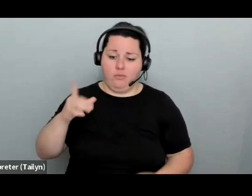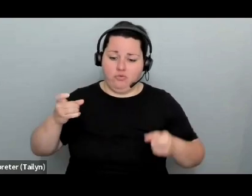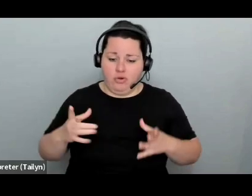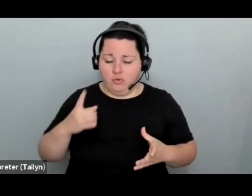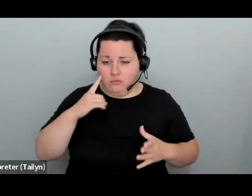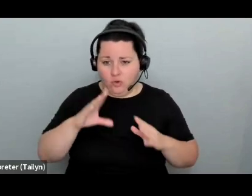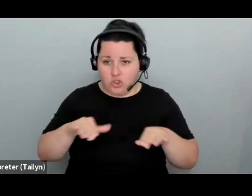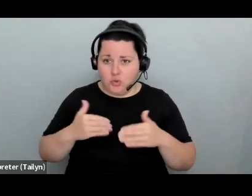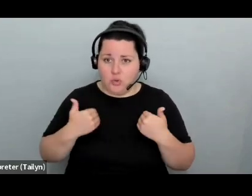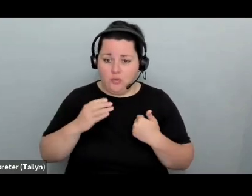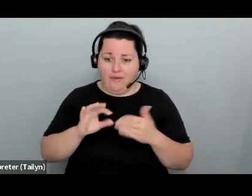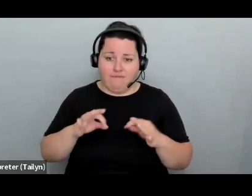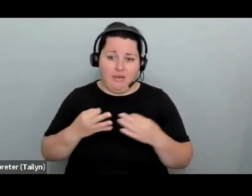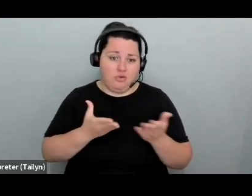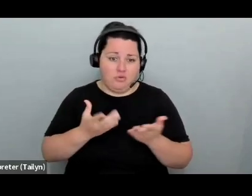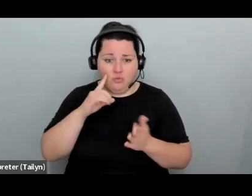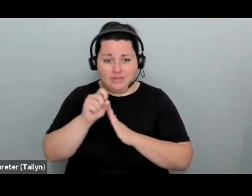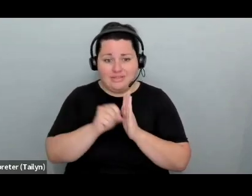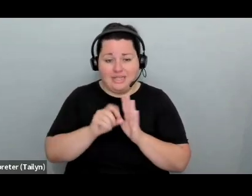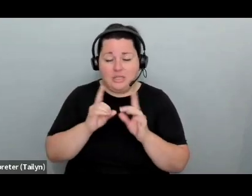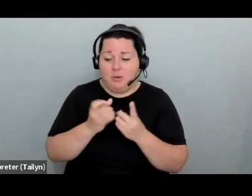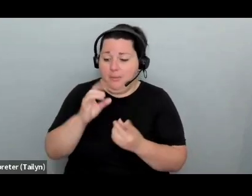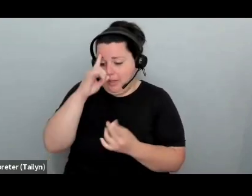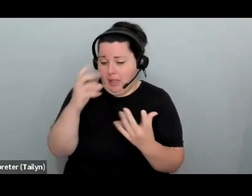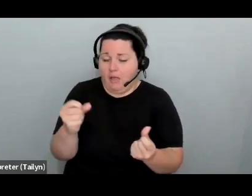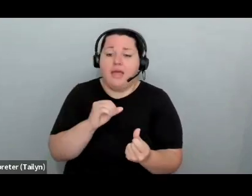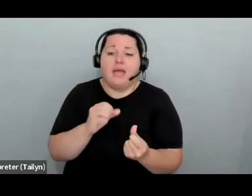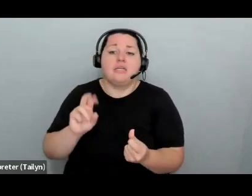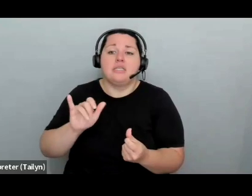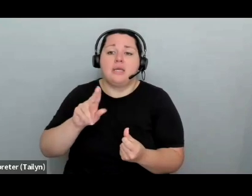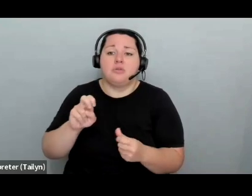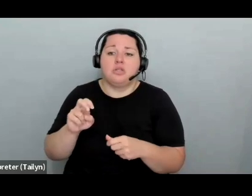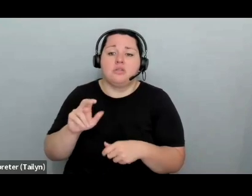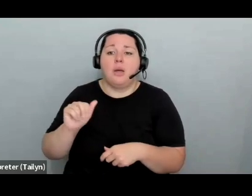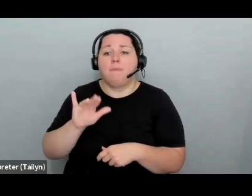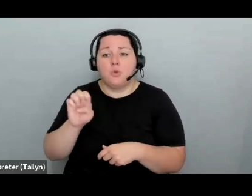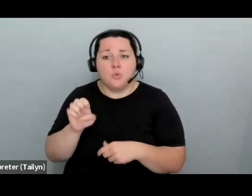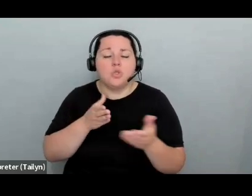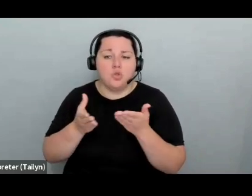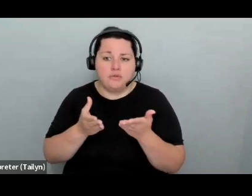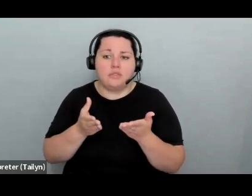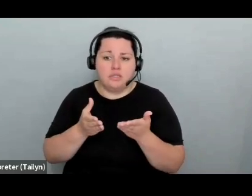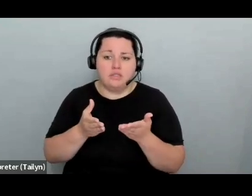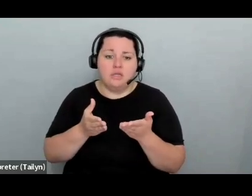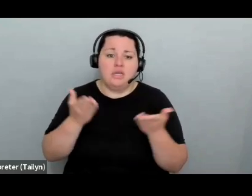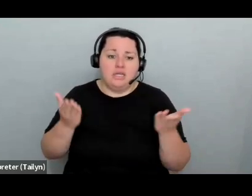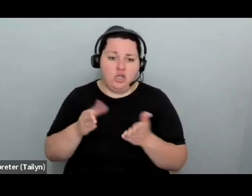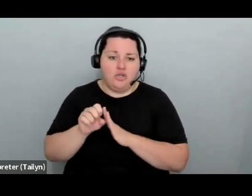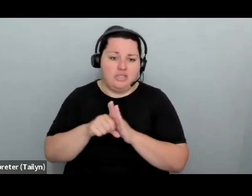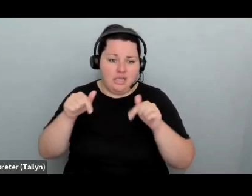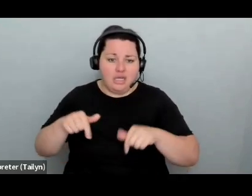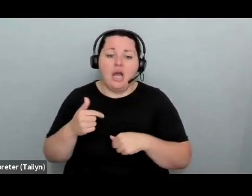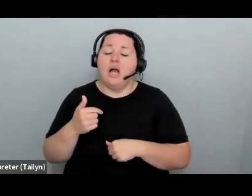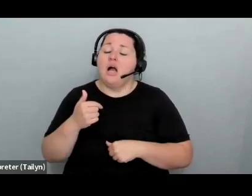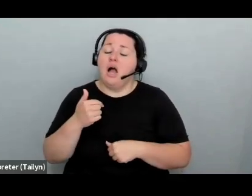of Children, Youth, and Family Services for the State Department of Mental Health and Substance Abuse Services out of here in the state of Oklahoma, where